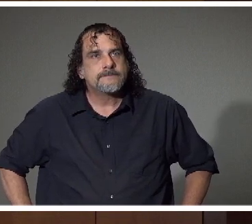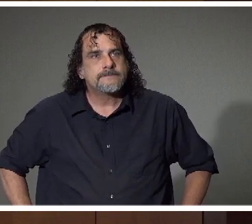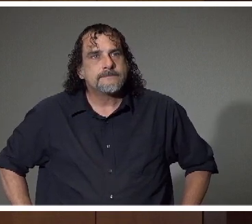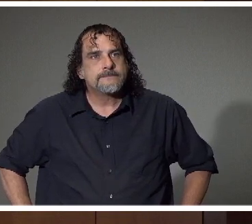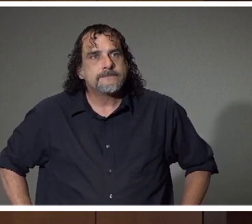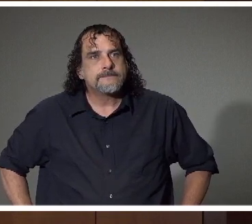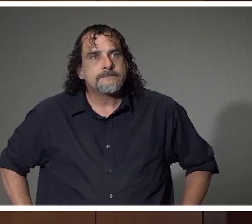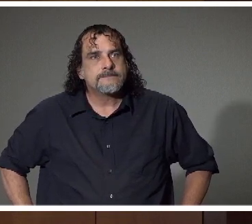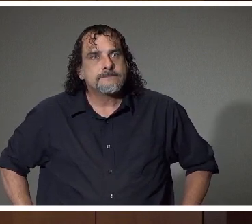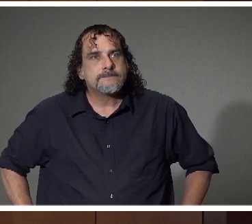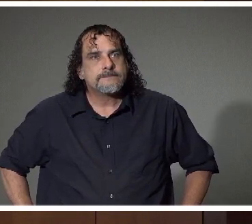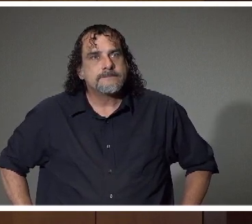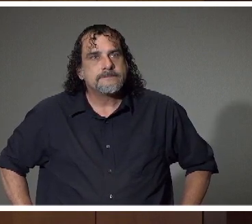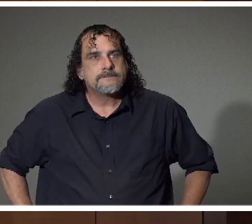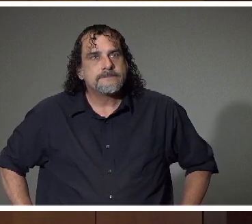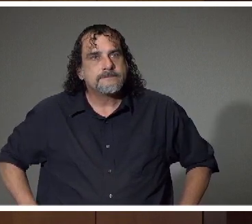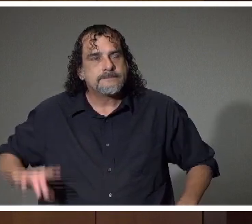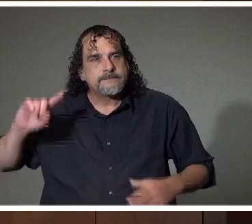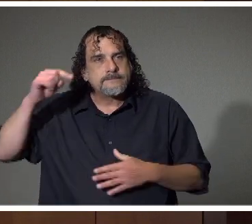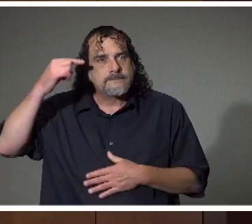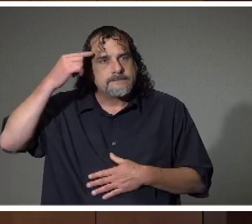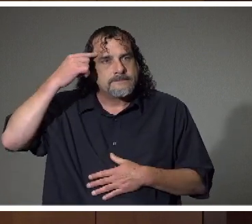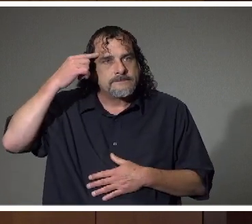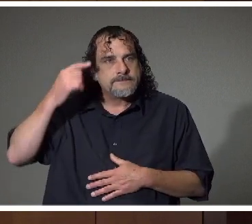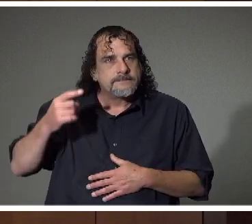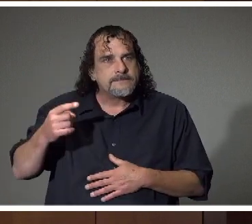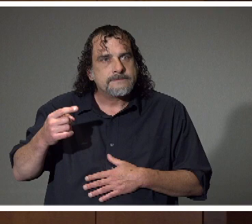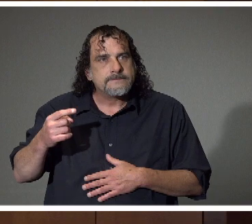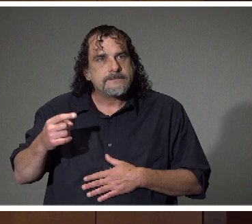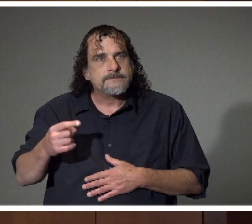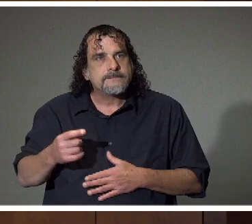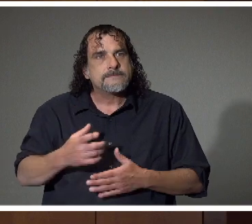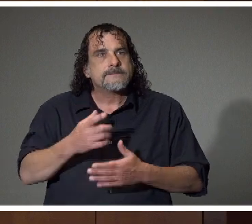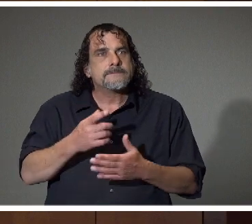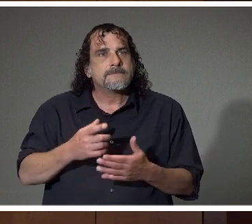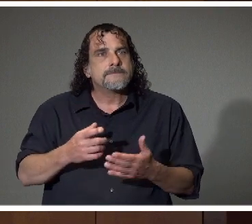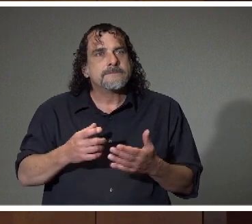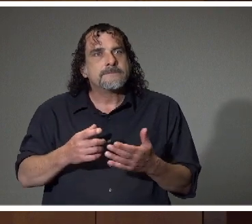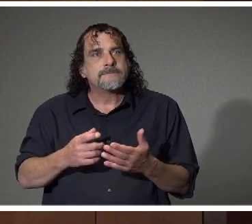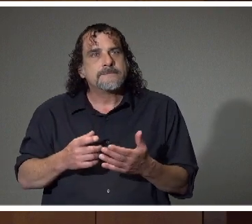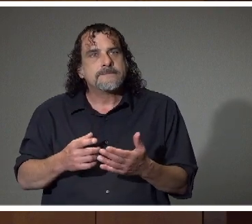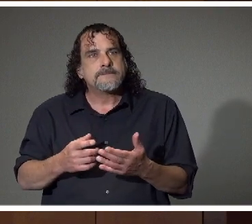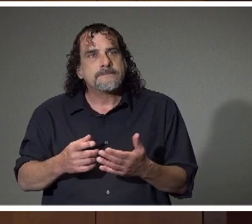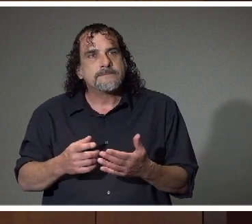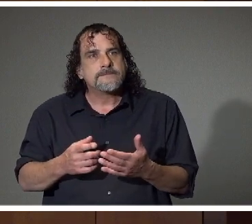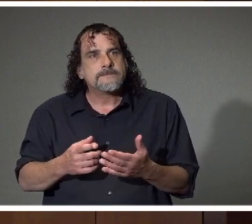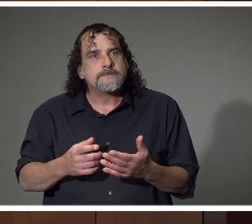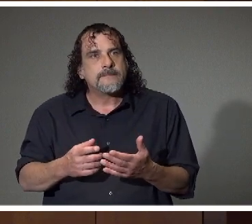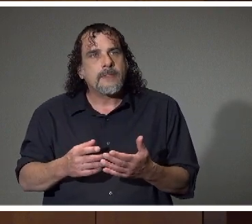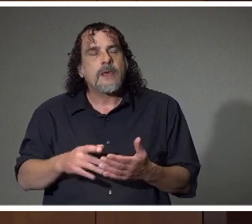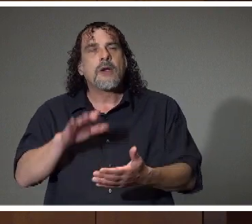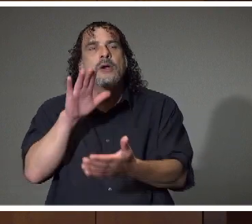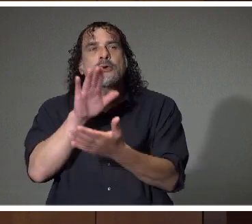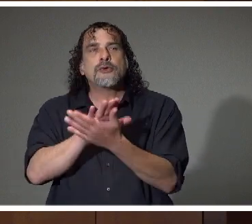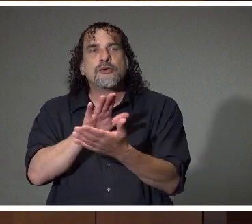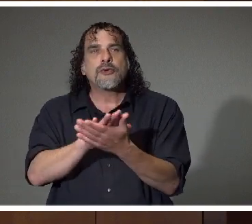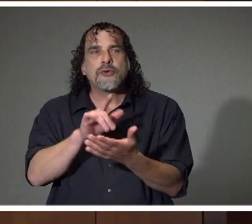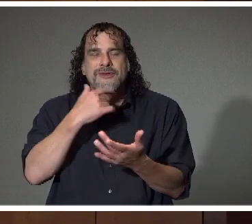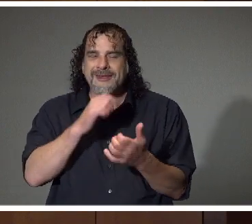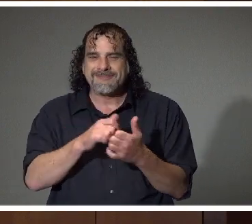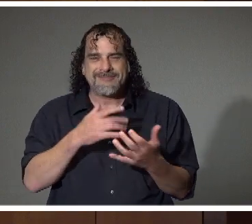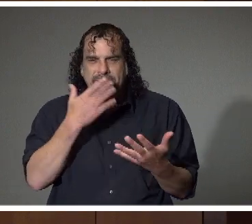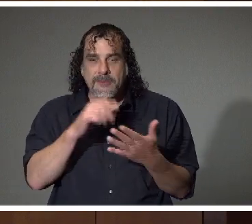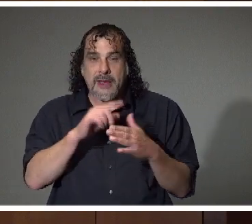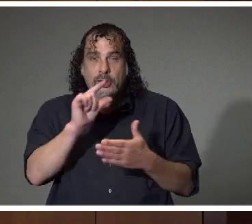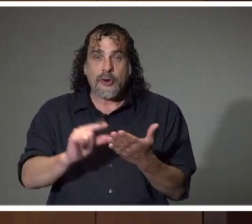Yes, Governor. Notice that some school districts have been very cautious about moving forward with graduation ceremonies, but then again, you have